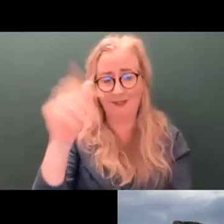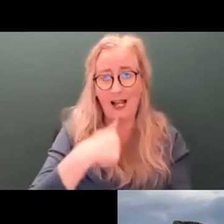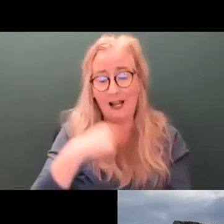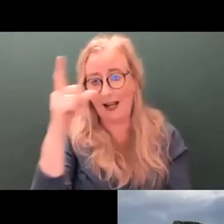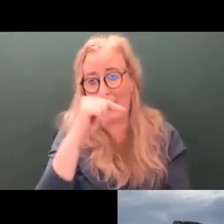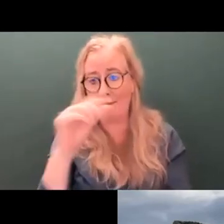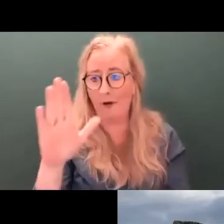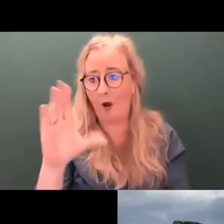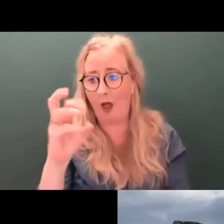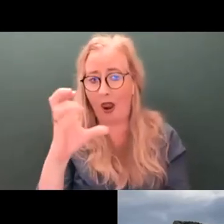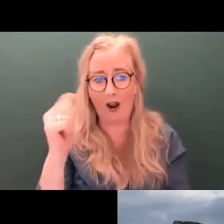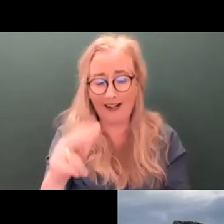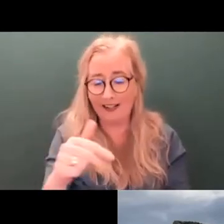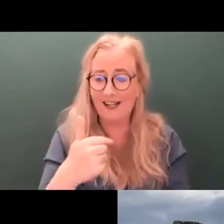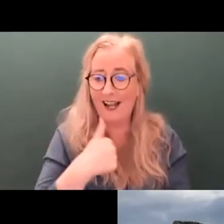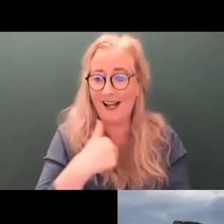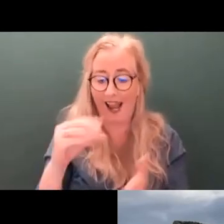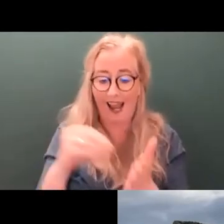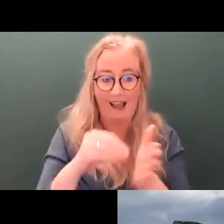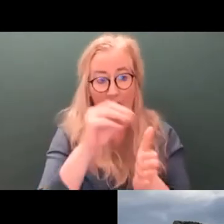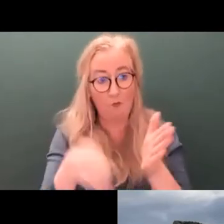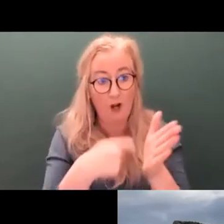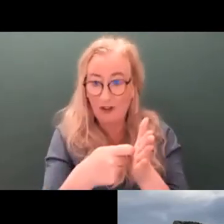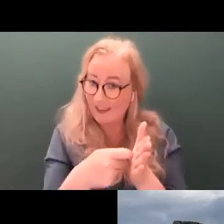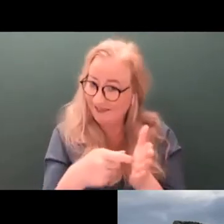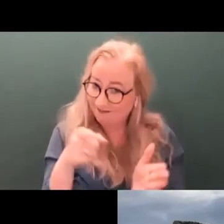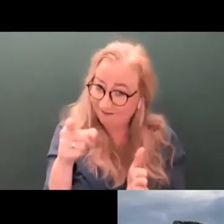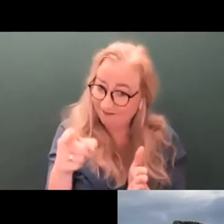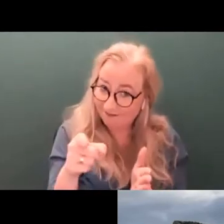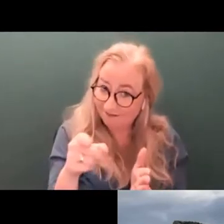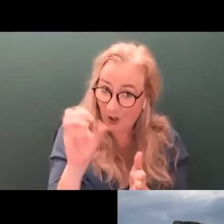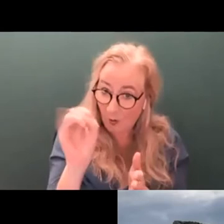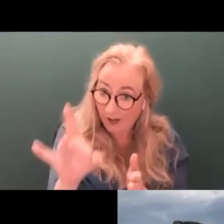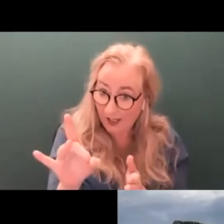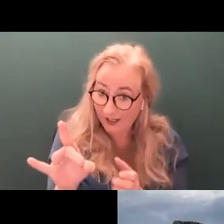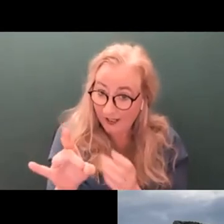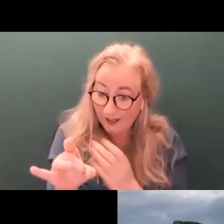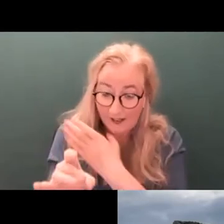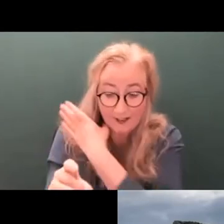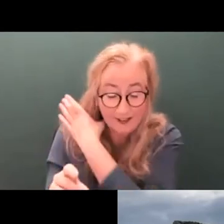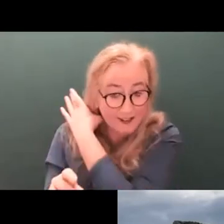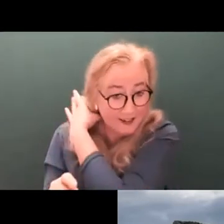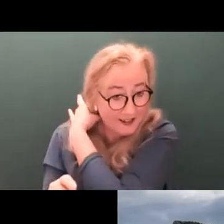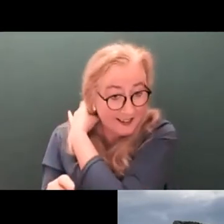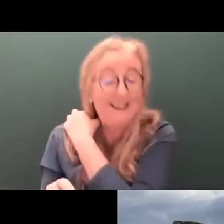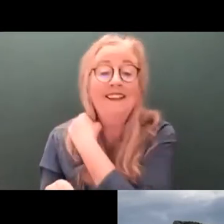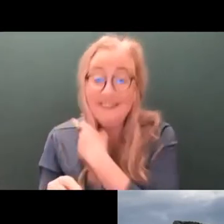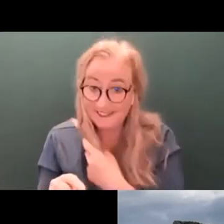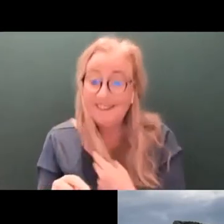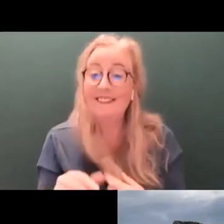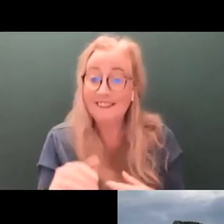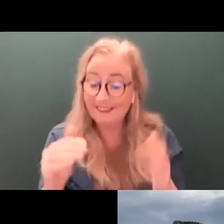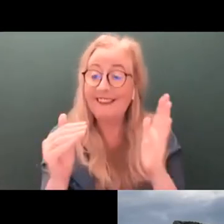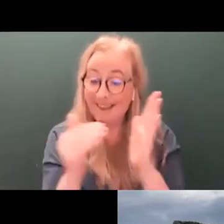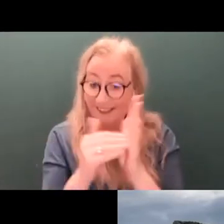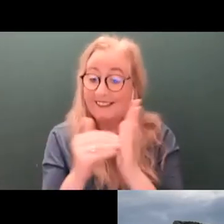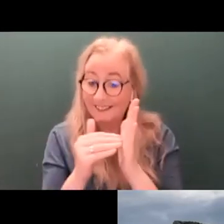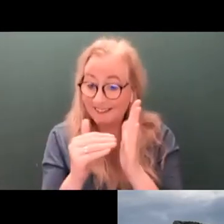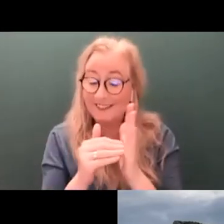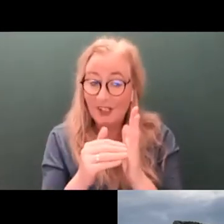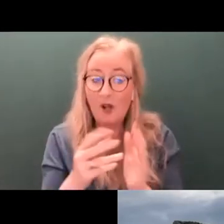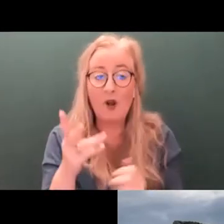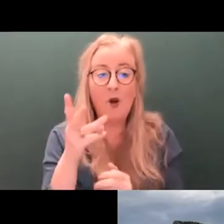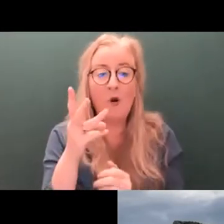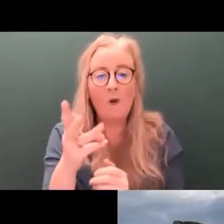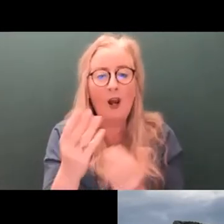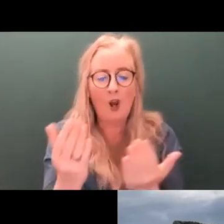and I and I have a project. Is that OK? Yes, yes, it is. And now you will be going to